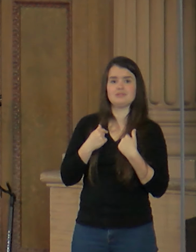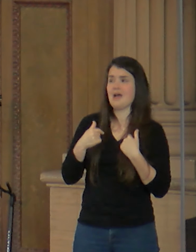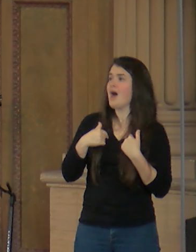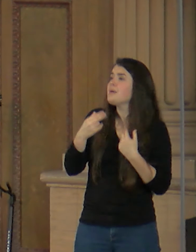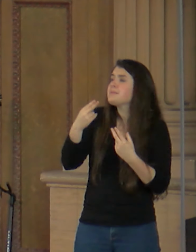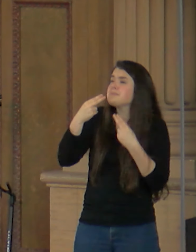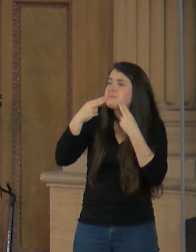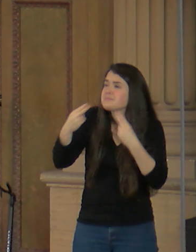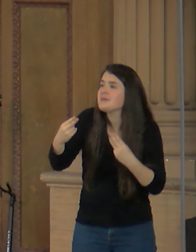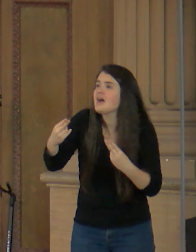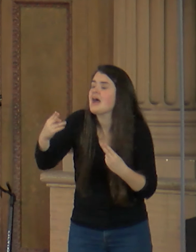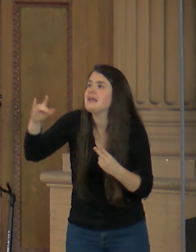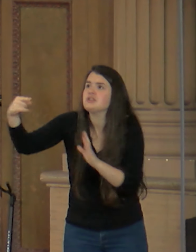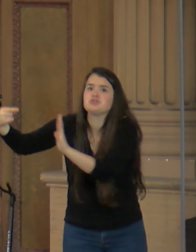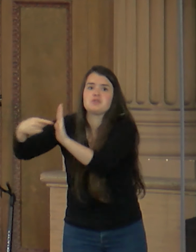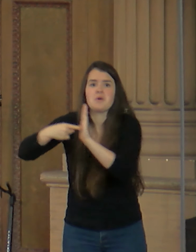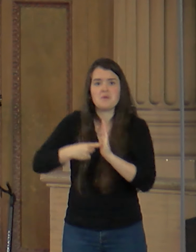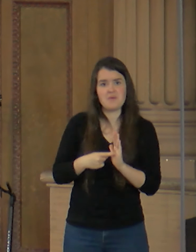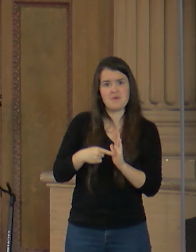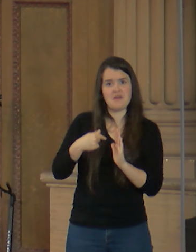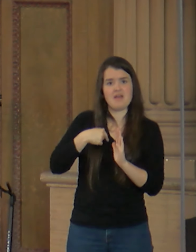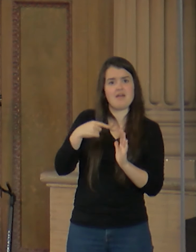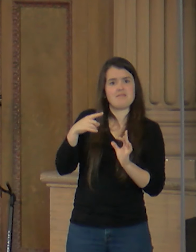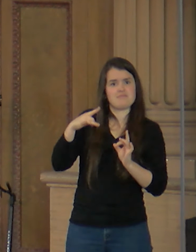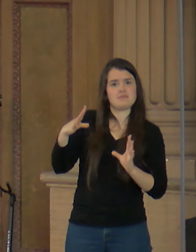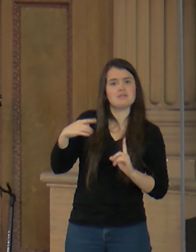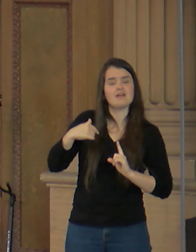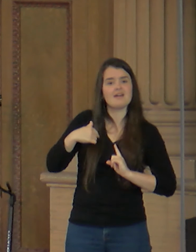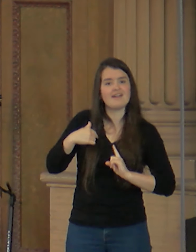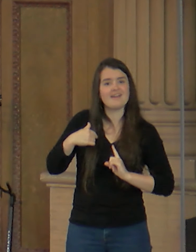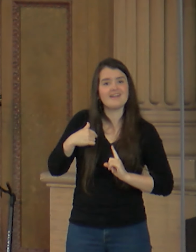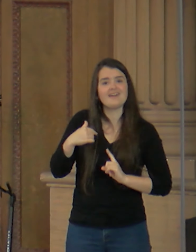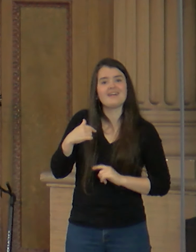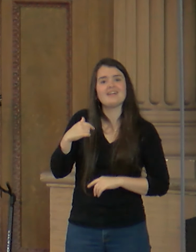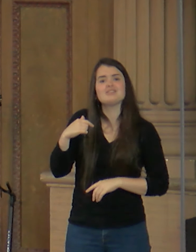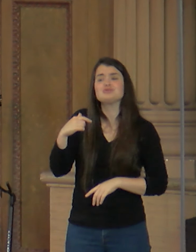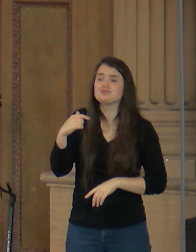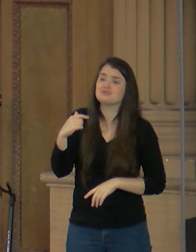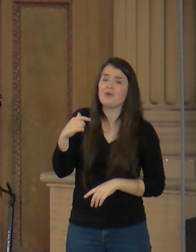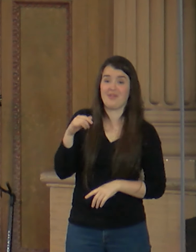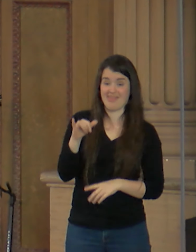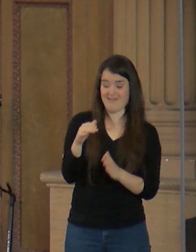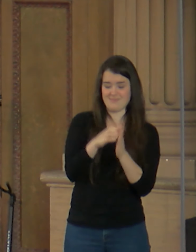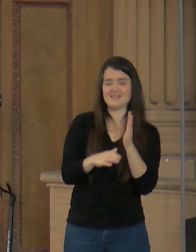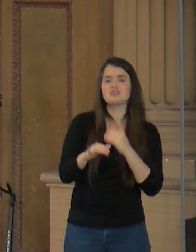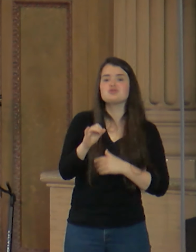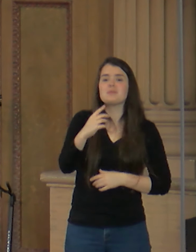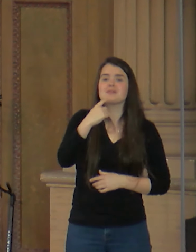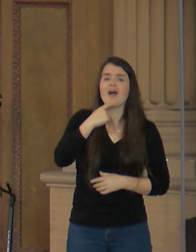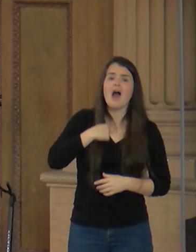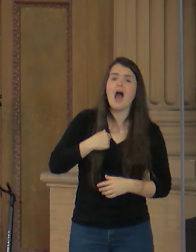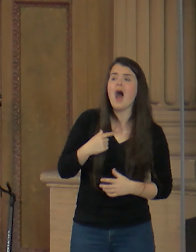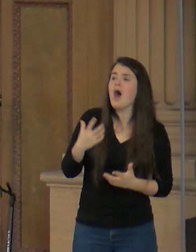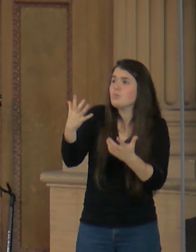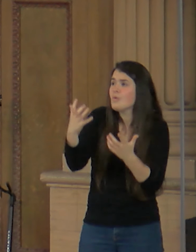me perverse. So Job's saying, I would love a chance to argue my case before God, but honestly, we know how that would go. He wouldn't